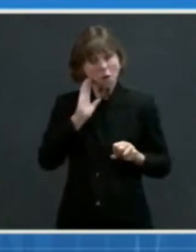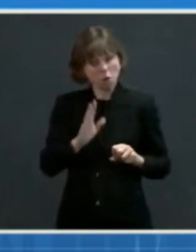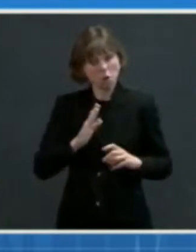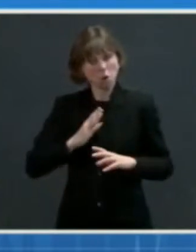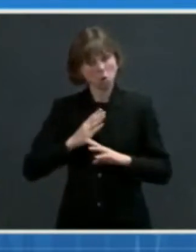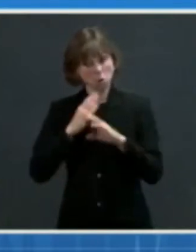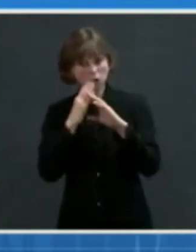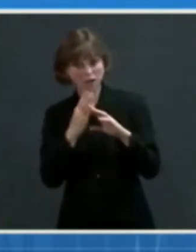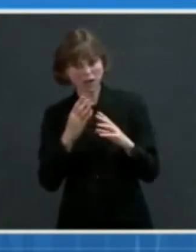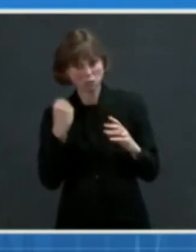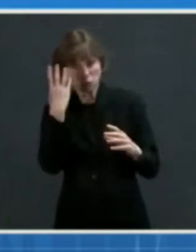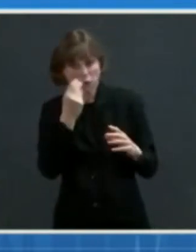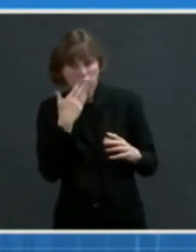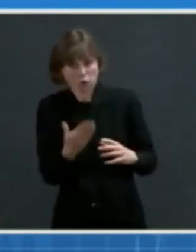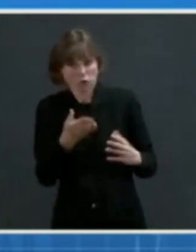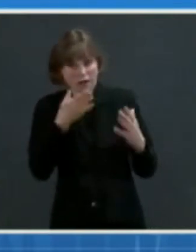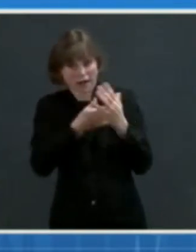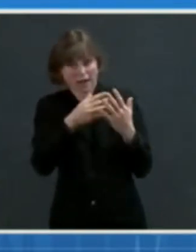well against that.